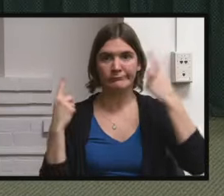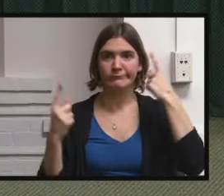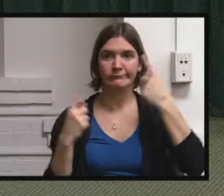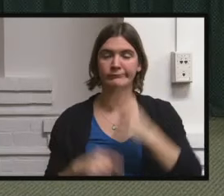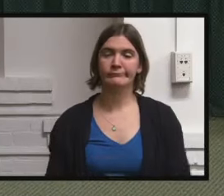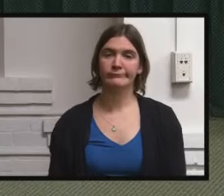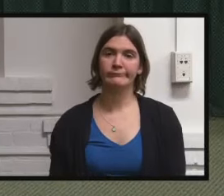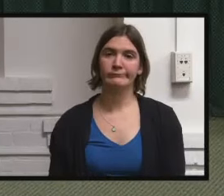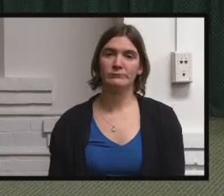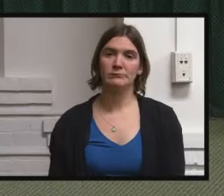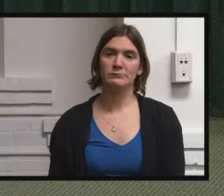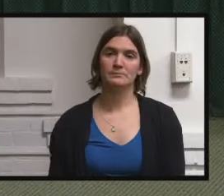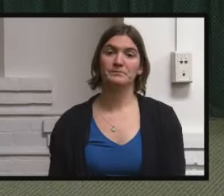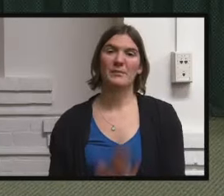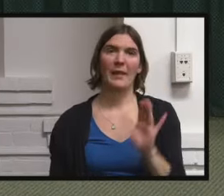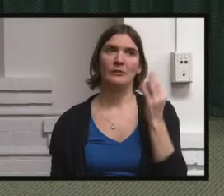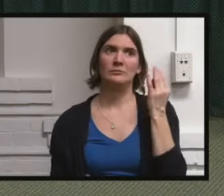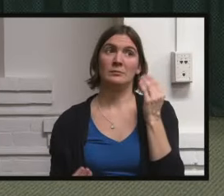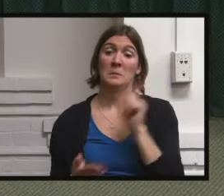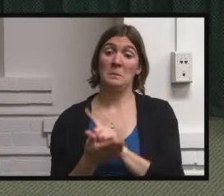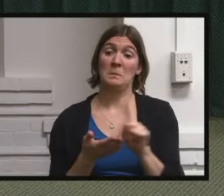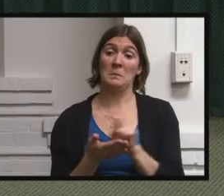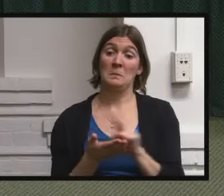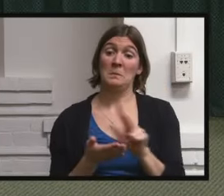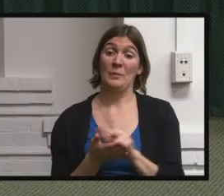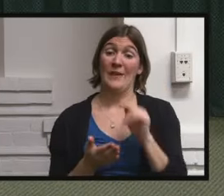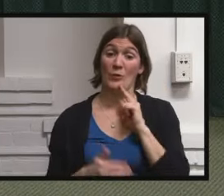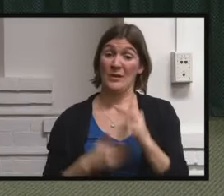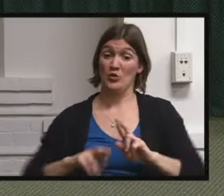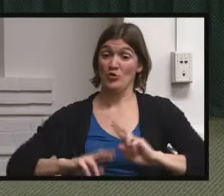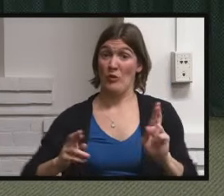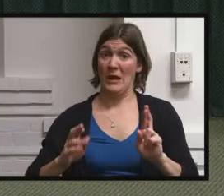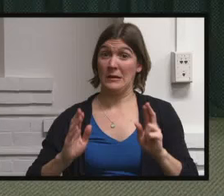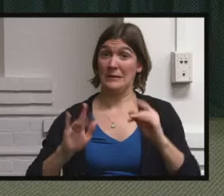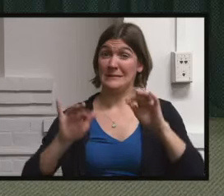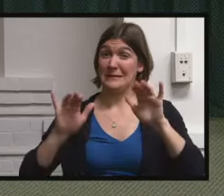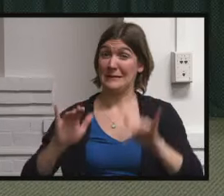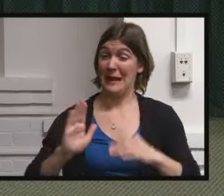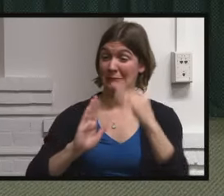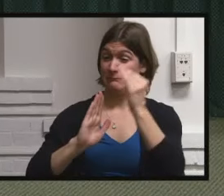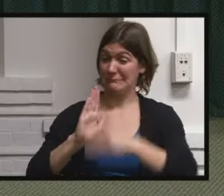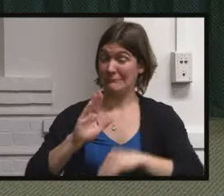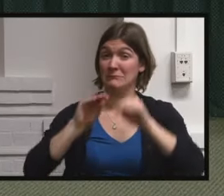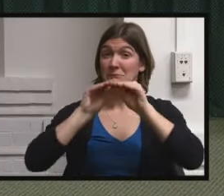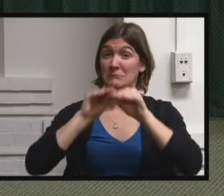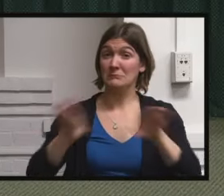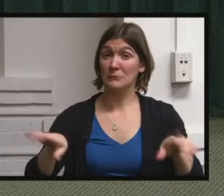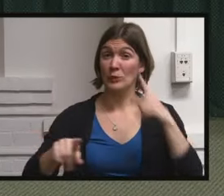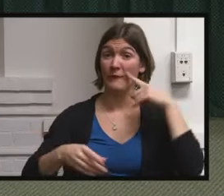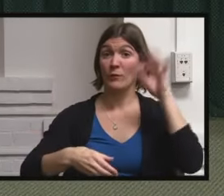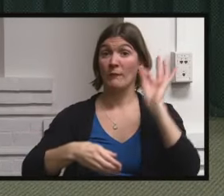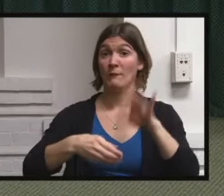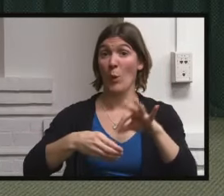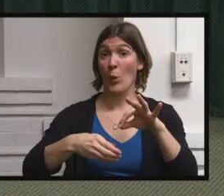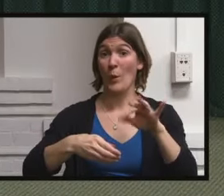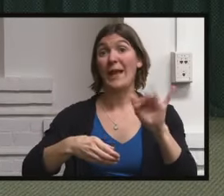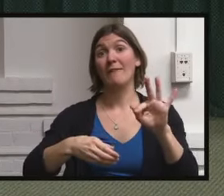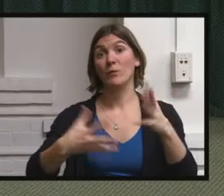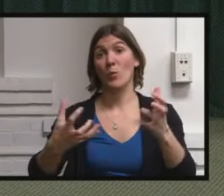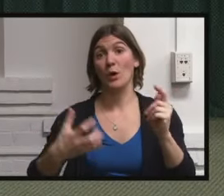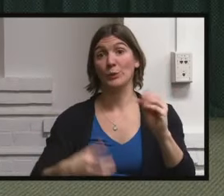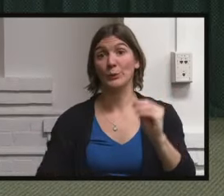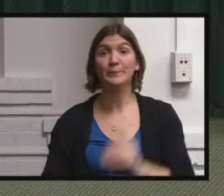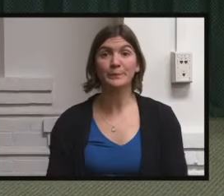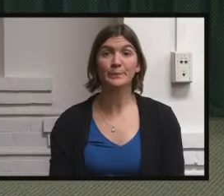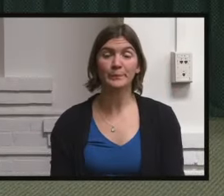consider over the course of the next weeks, if we can get to a point where we can warn this for election, if we decide to go that way, and warn